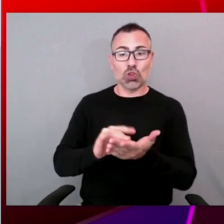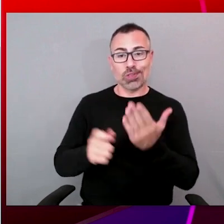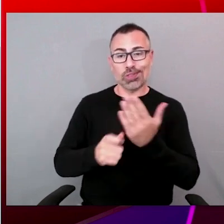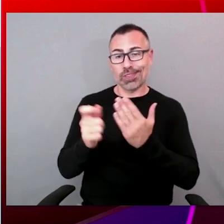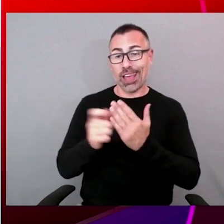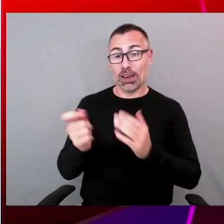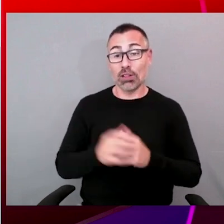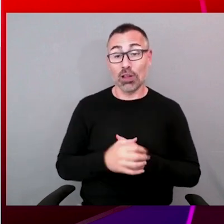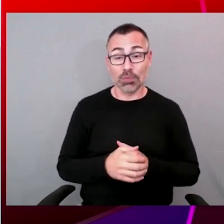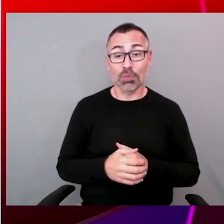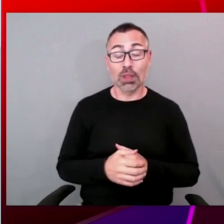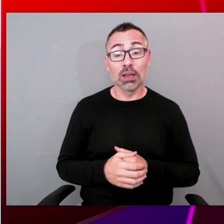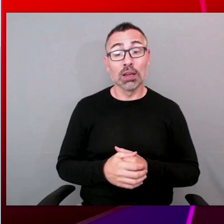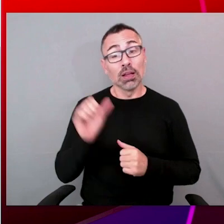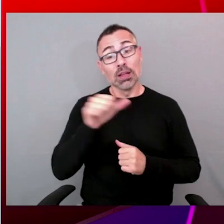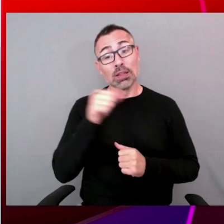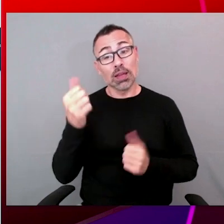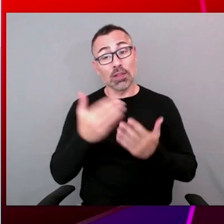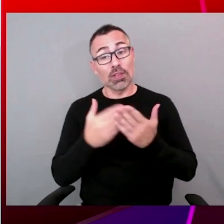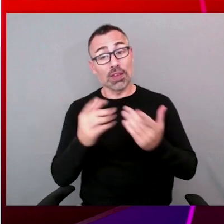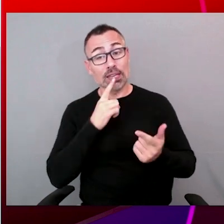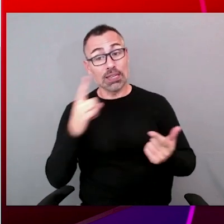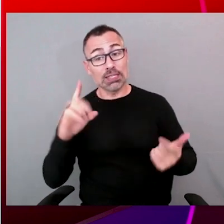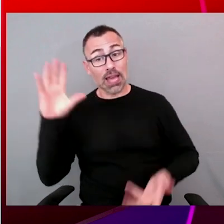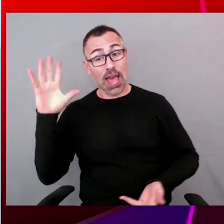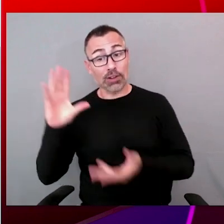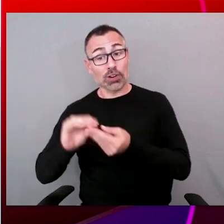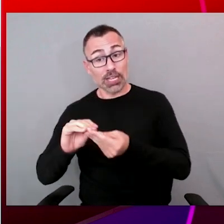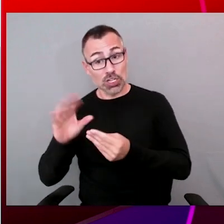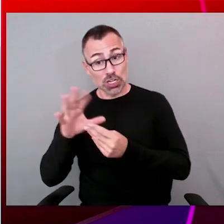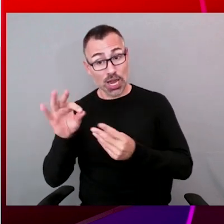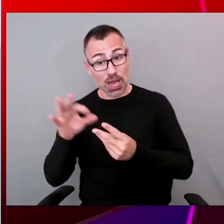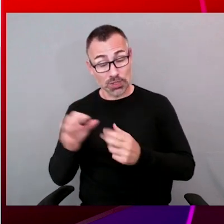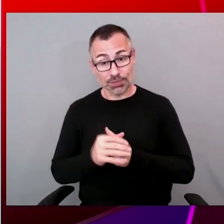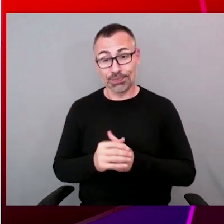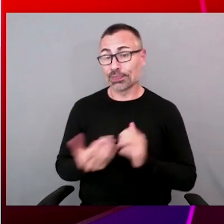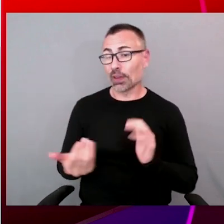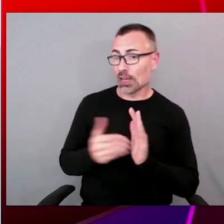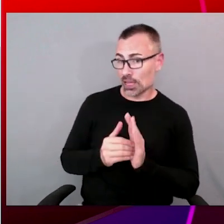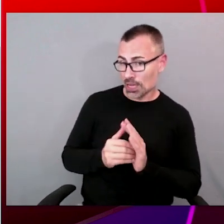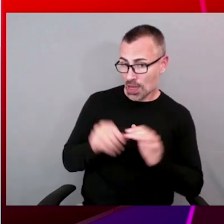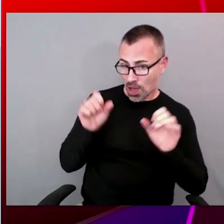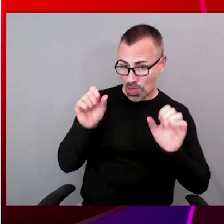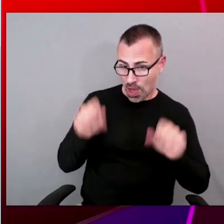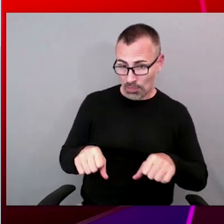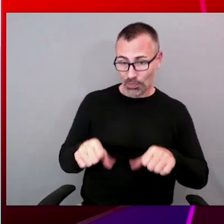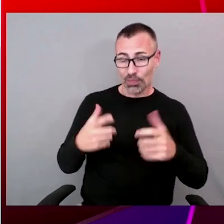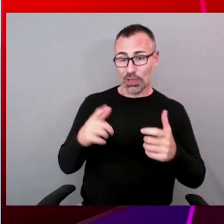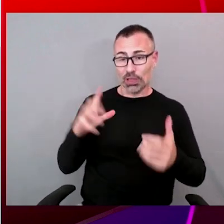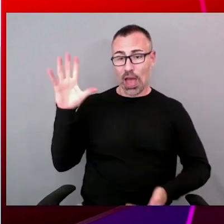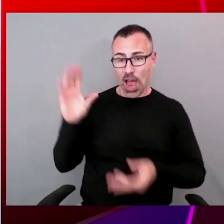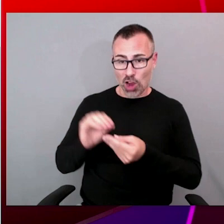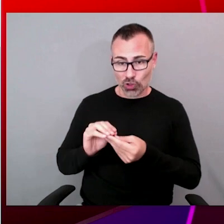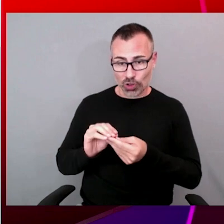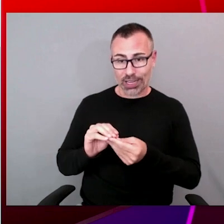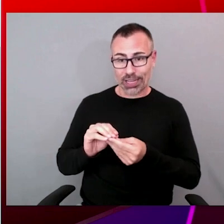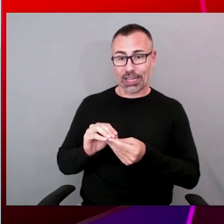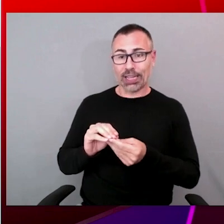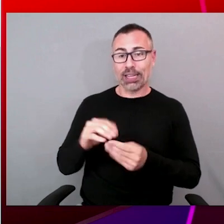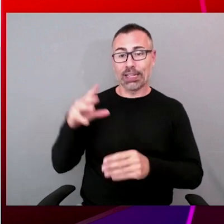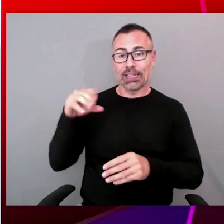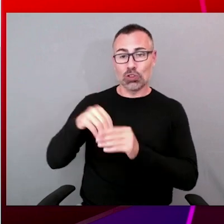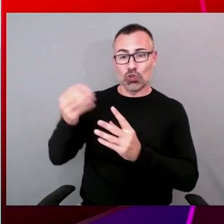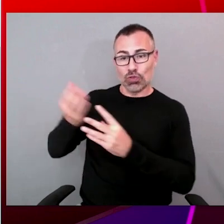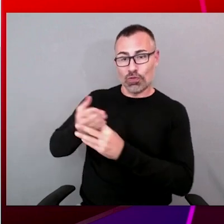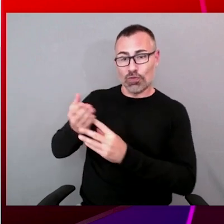other option is the aggregation option. So here, again, the ability to aggregate records into files to the size that you specify. That's a